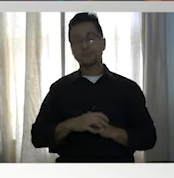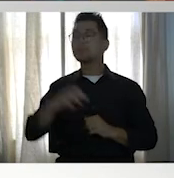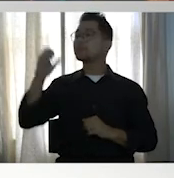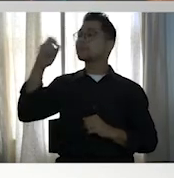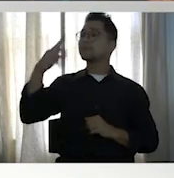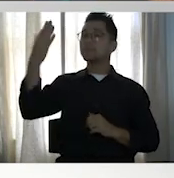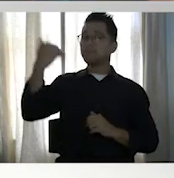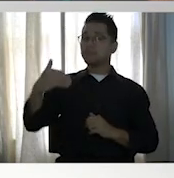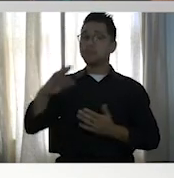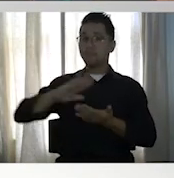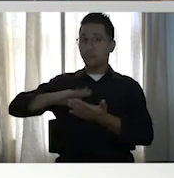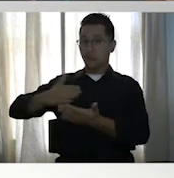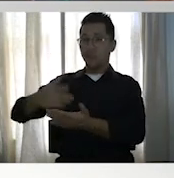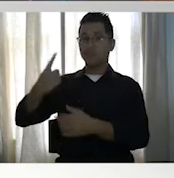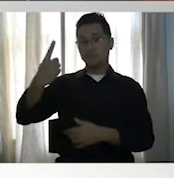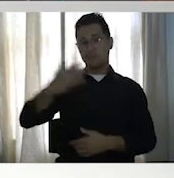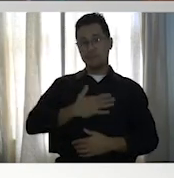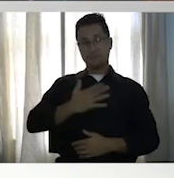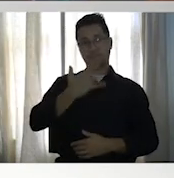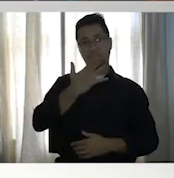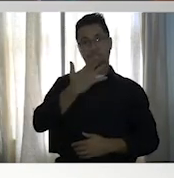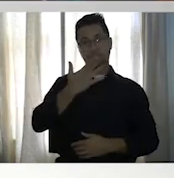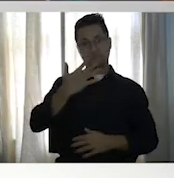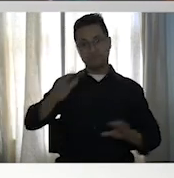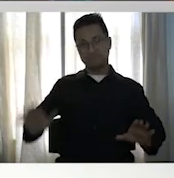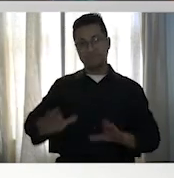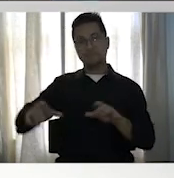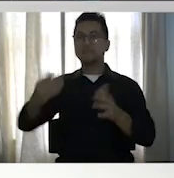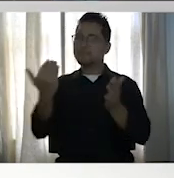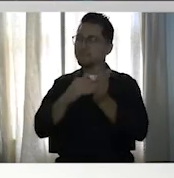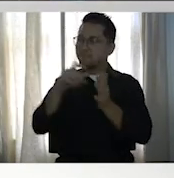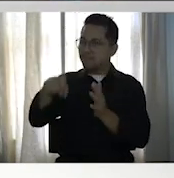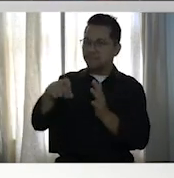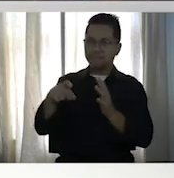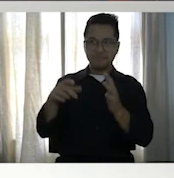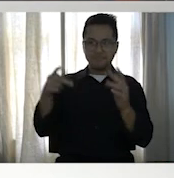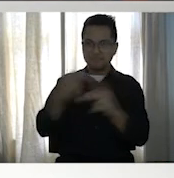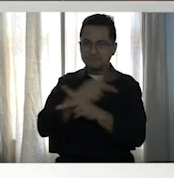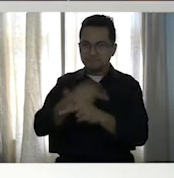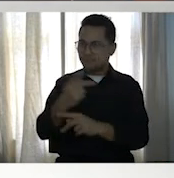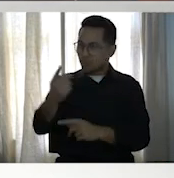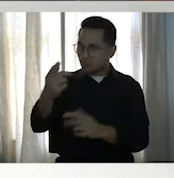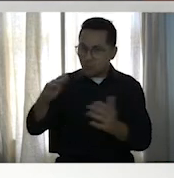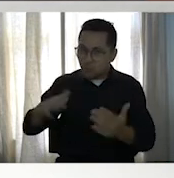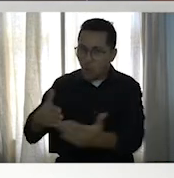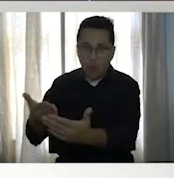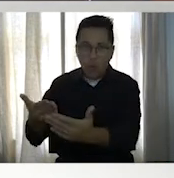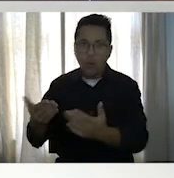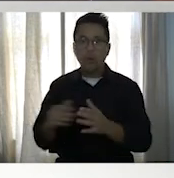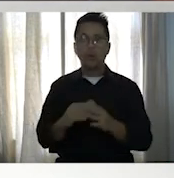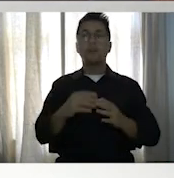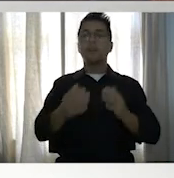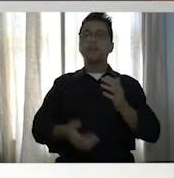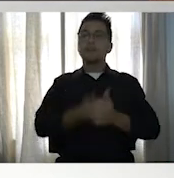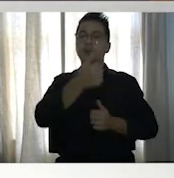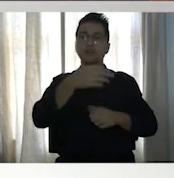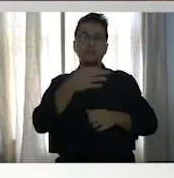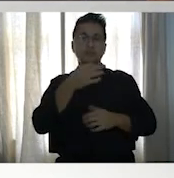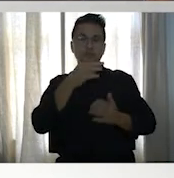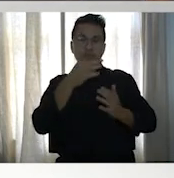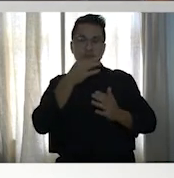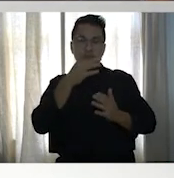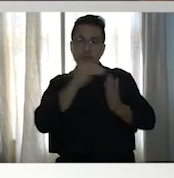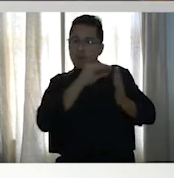Okay, and cooking is one of my favorite activities. Again, we have to decide what we're going to make. Many times the students don't